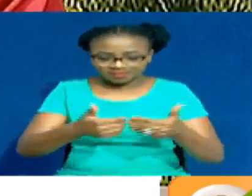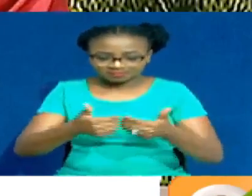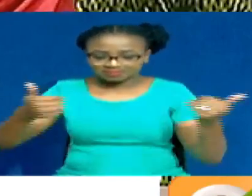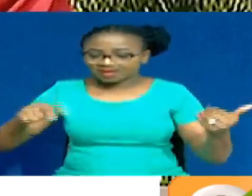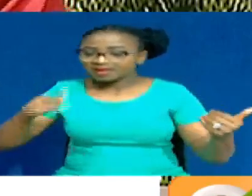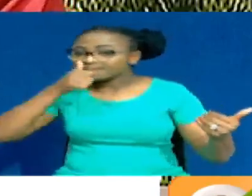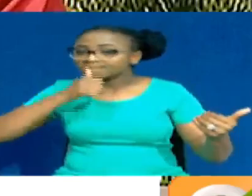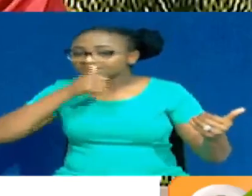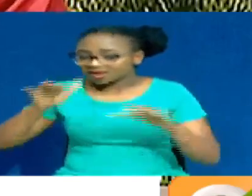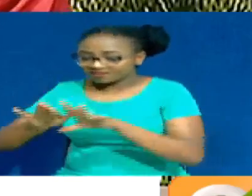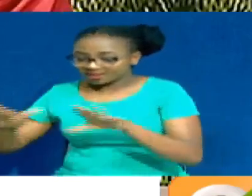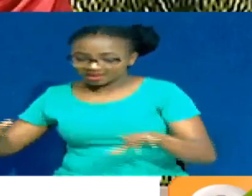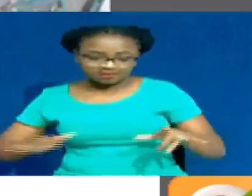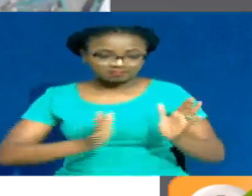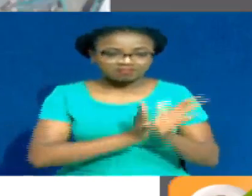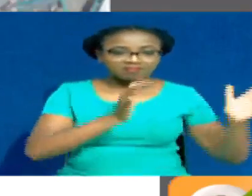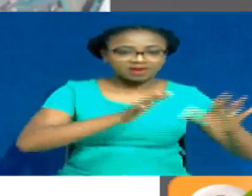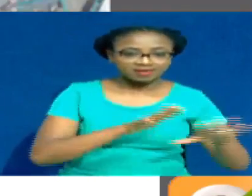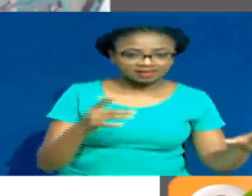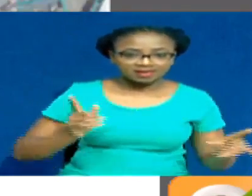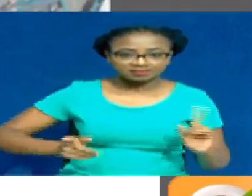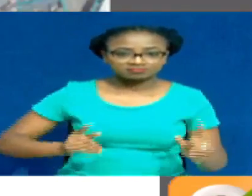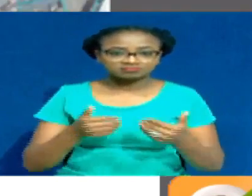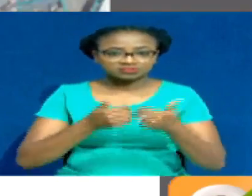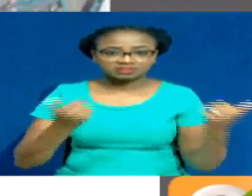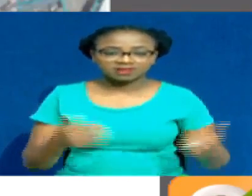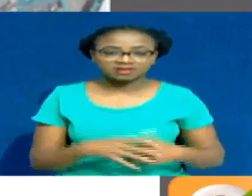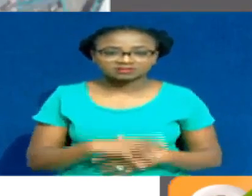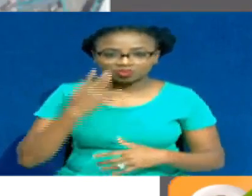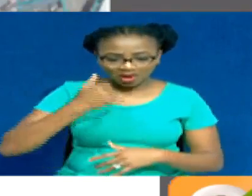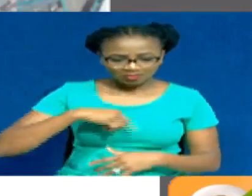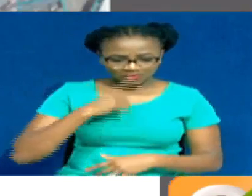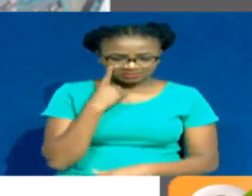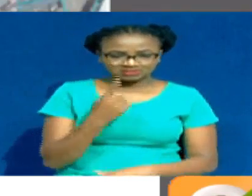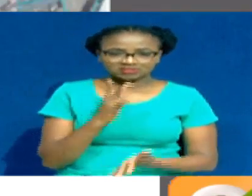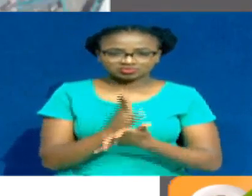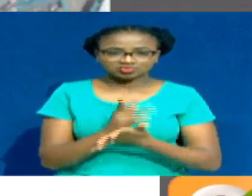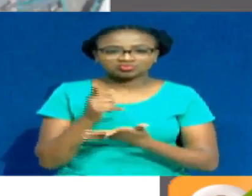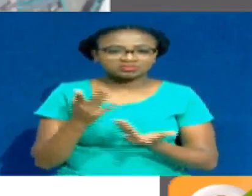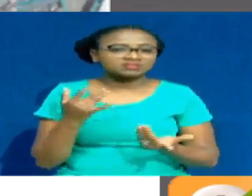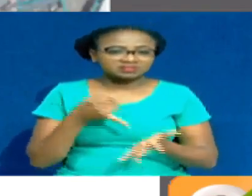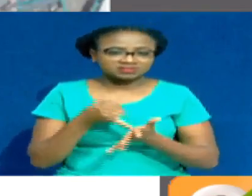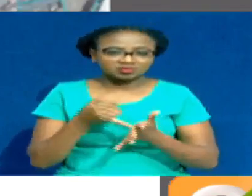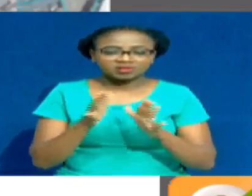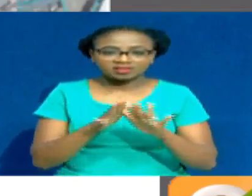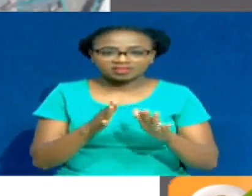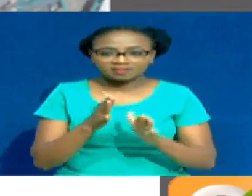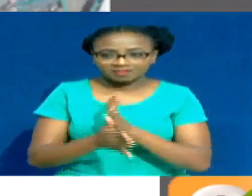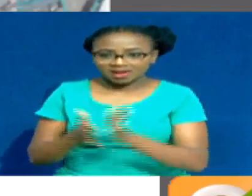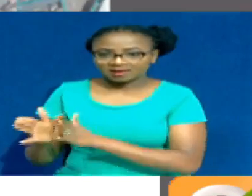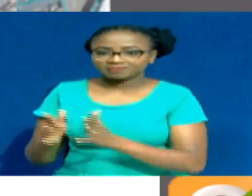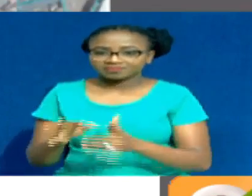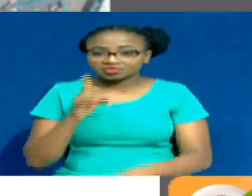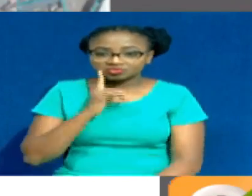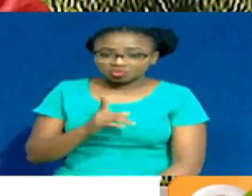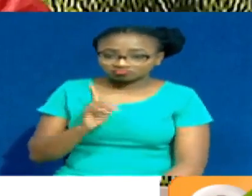how we are able to say we cannot upload those files, because we can tell it's public land. So one of the things this cadastre has done